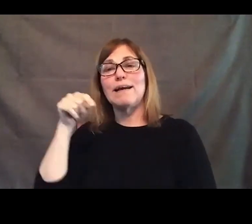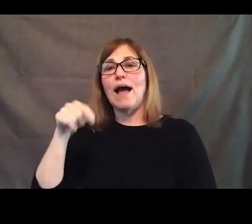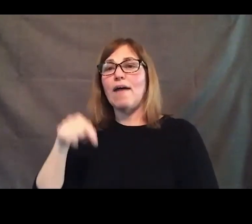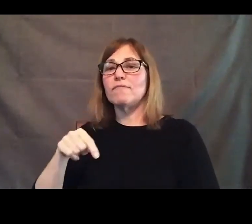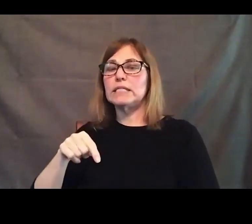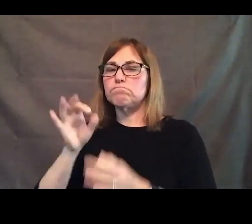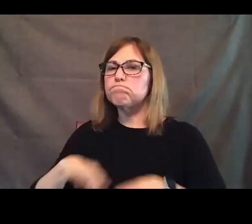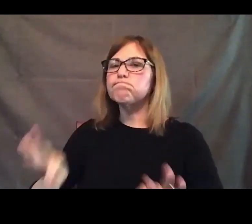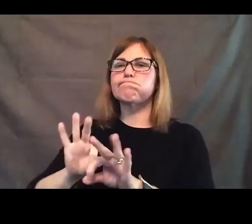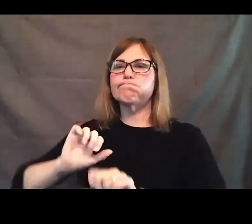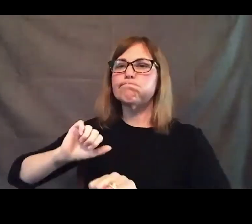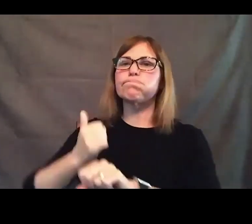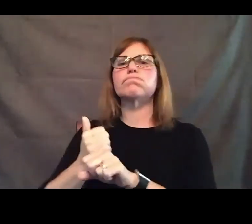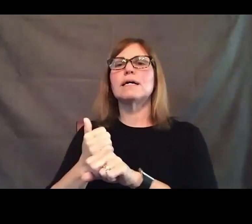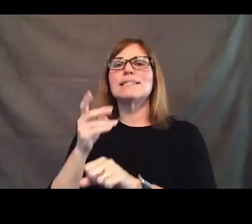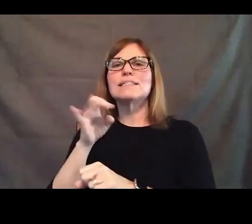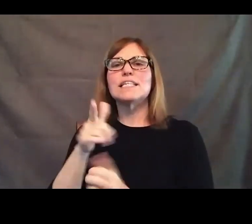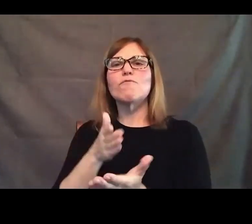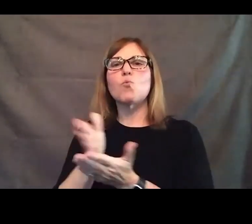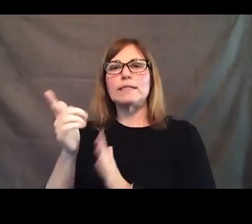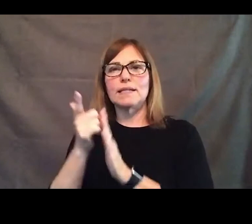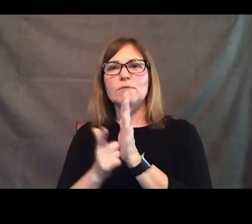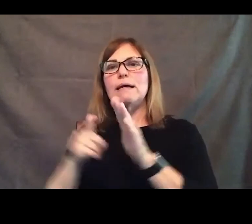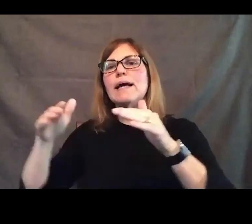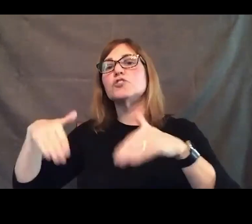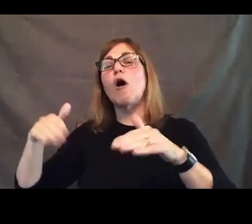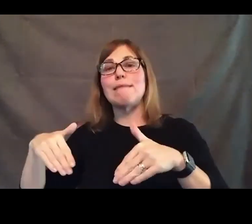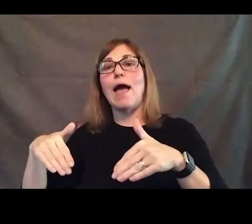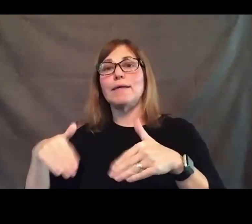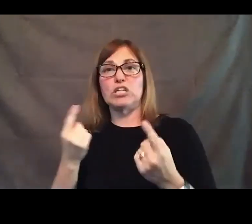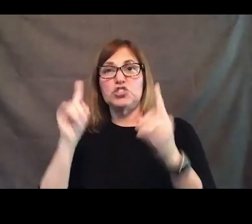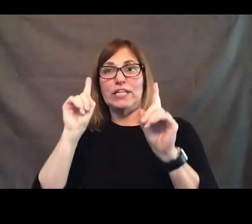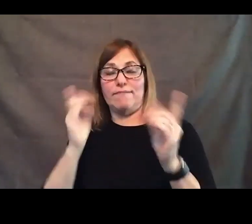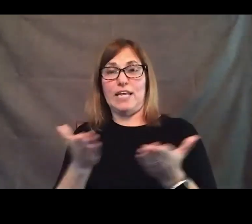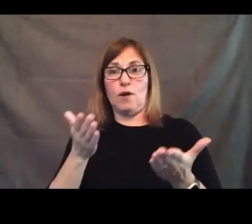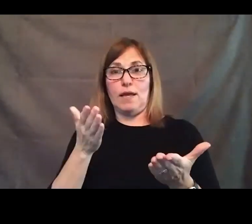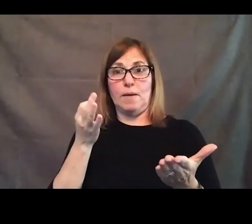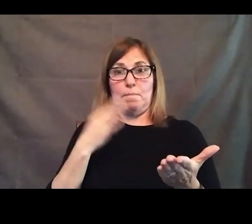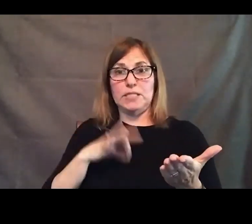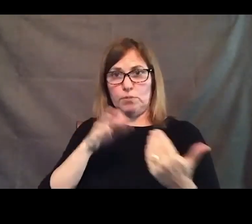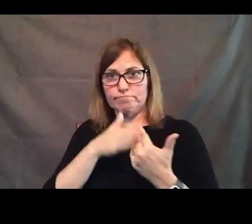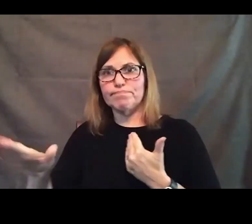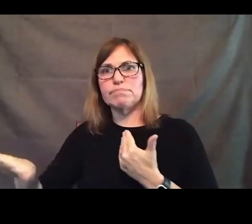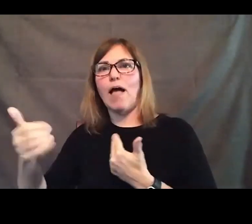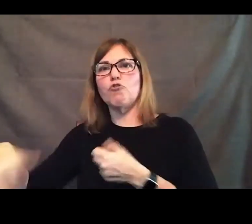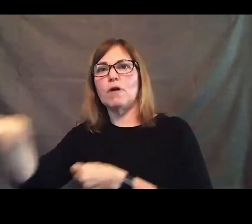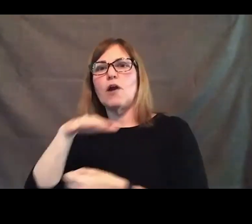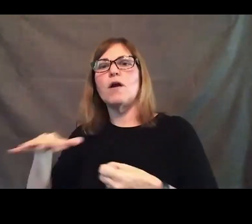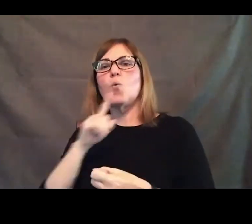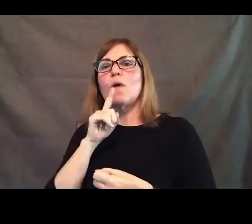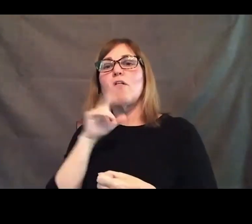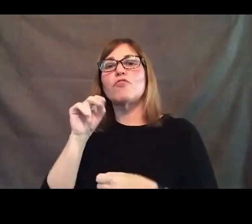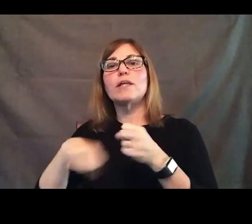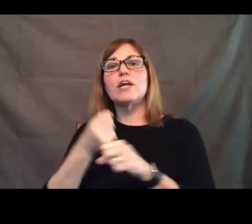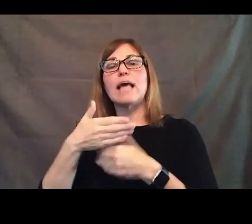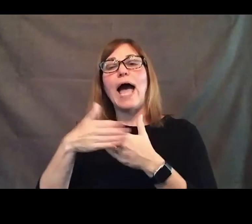rights legislation has yet to be achieved in Pittsburgh and beyond. 3 decades after the ADA's passage, the story of